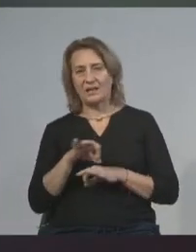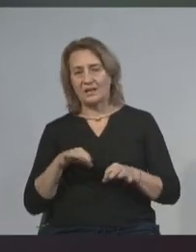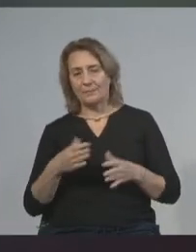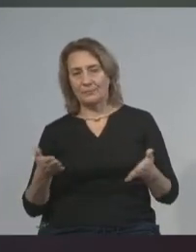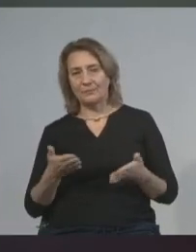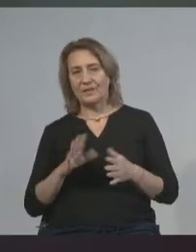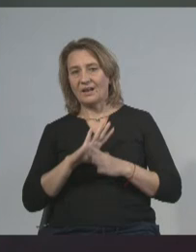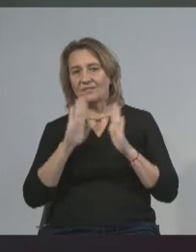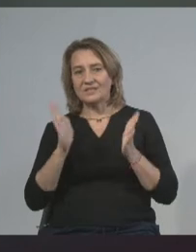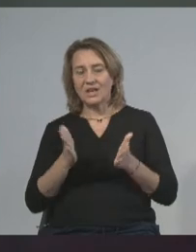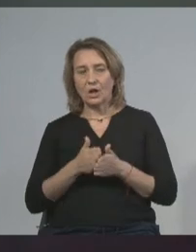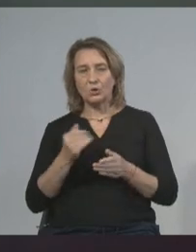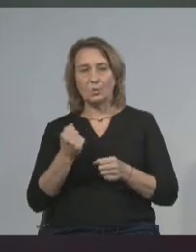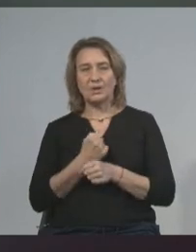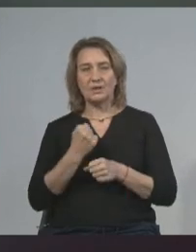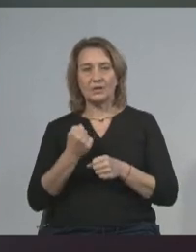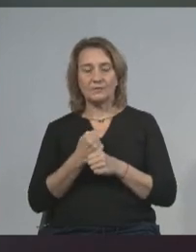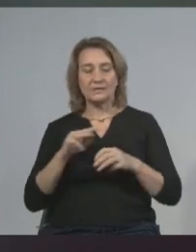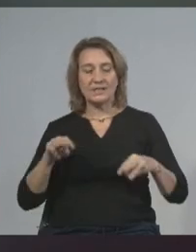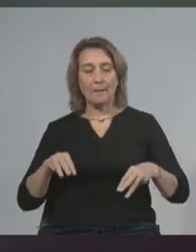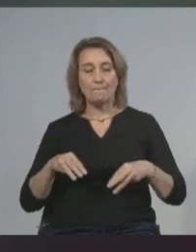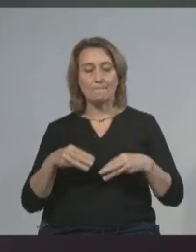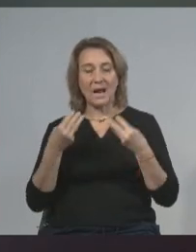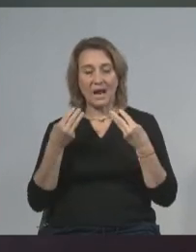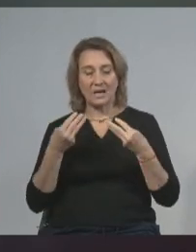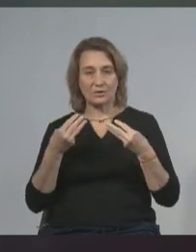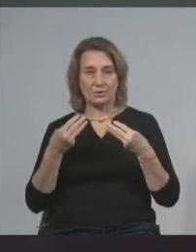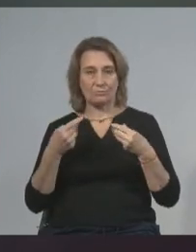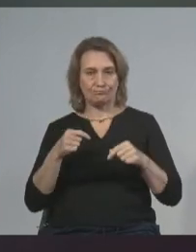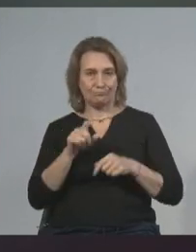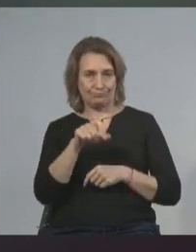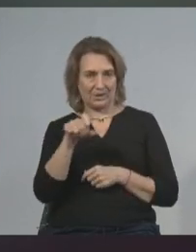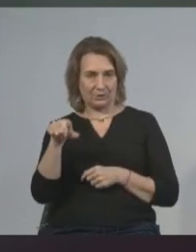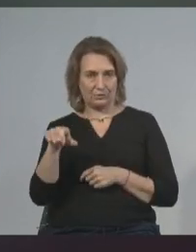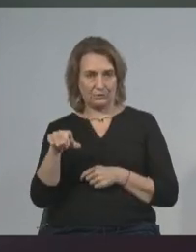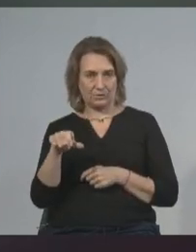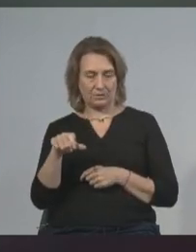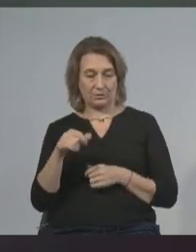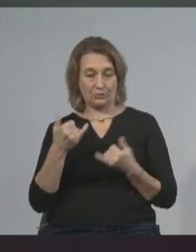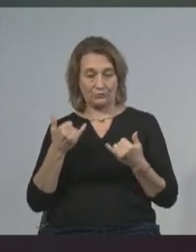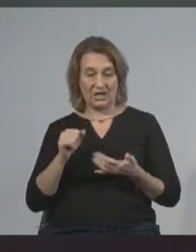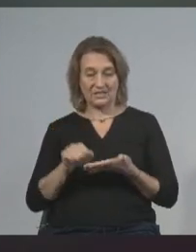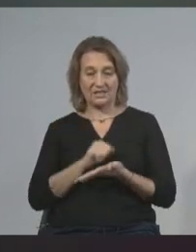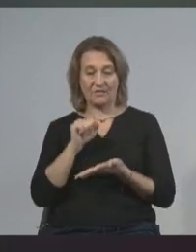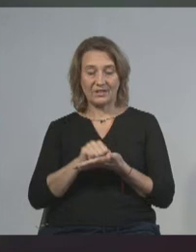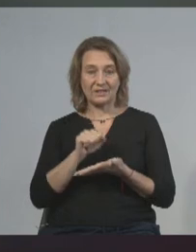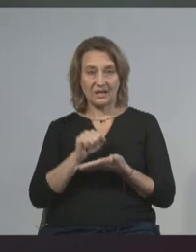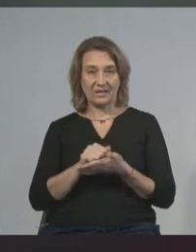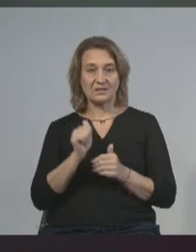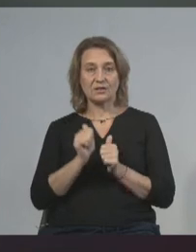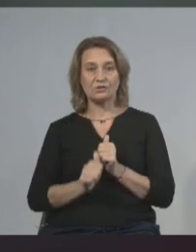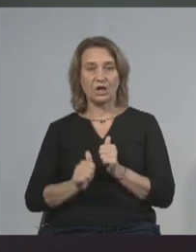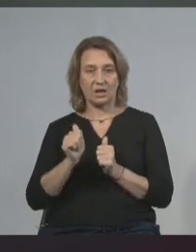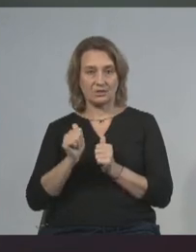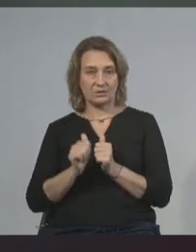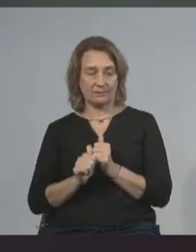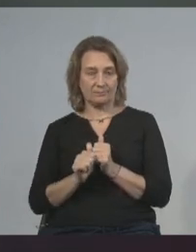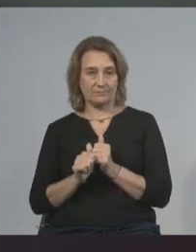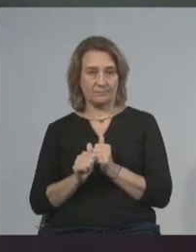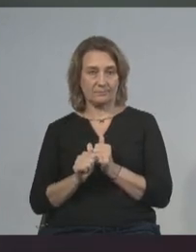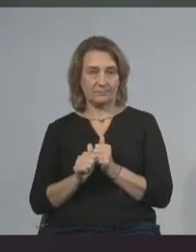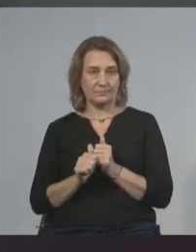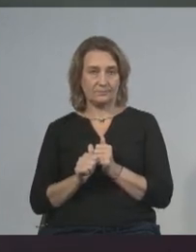the strategy on the work of media managers but it's worth understanding that local editorial offices